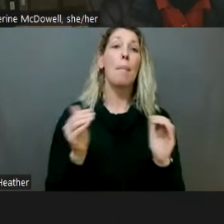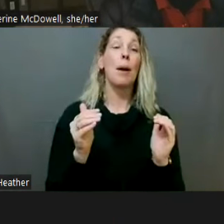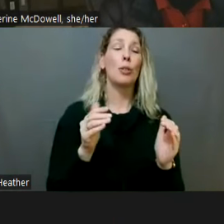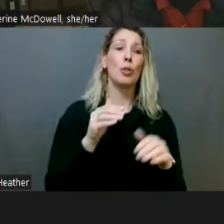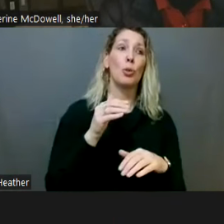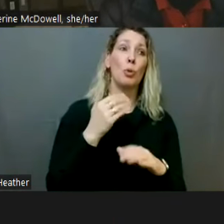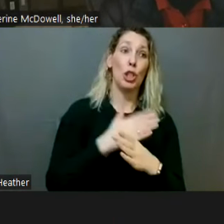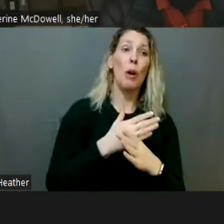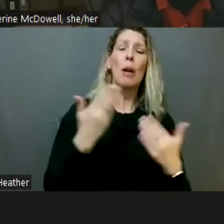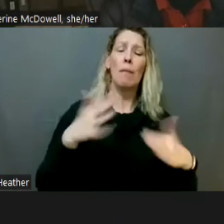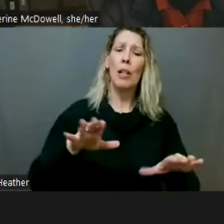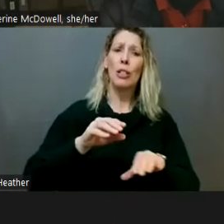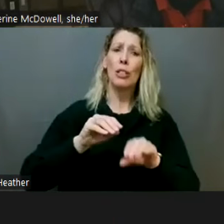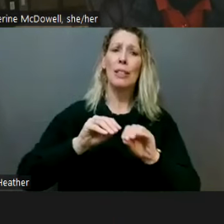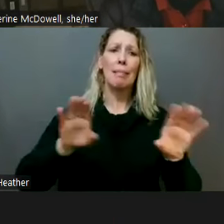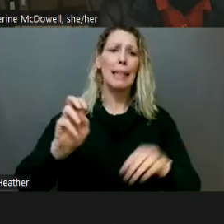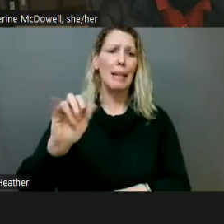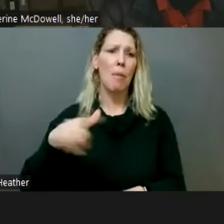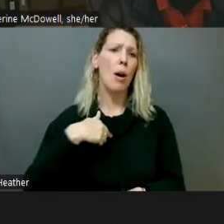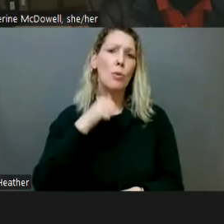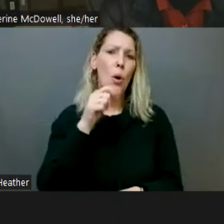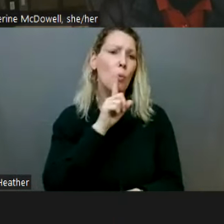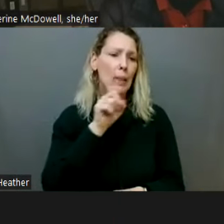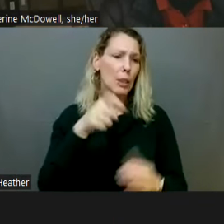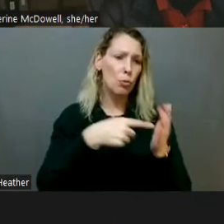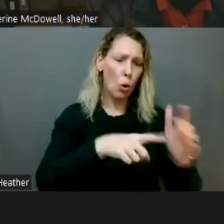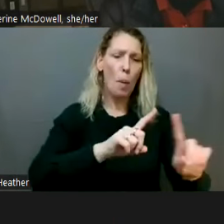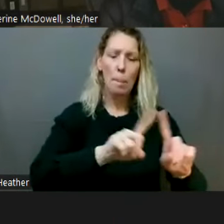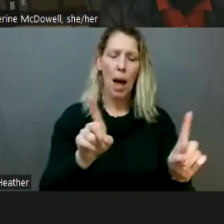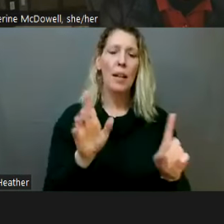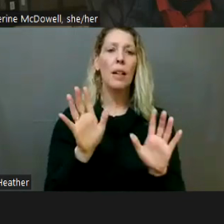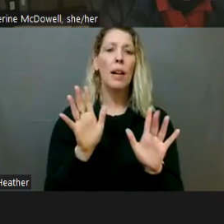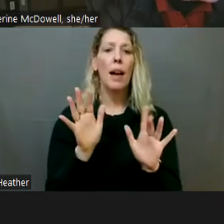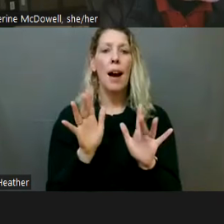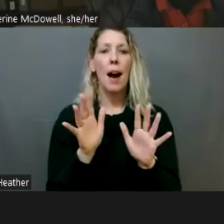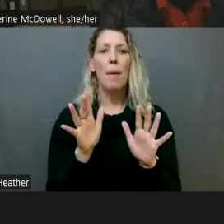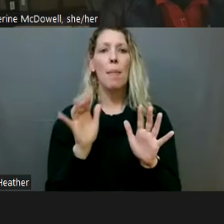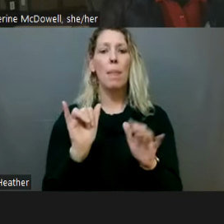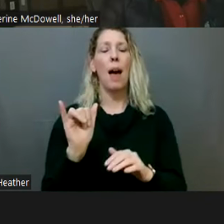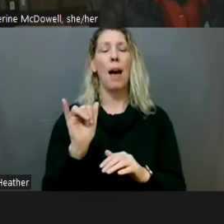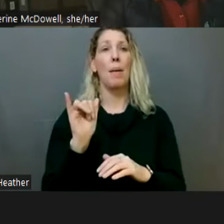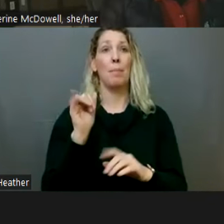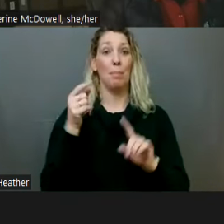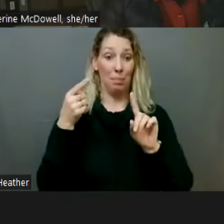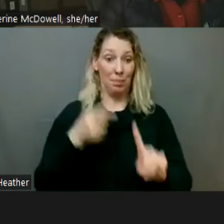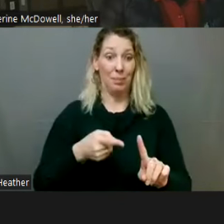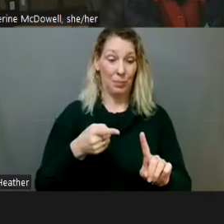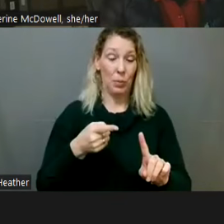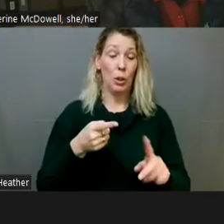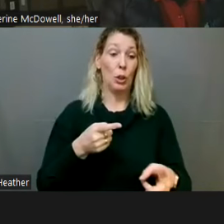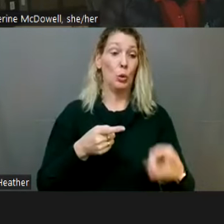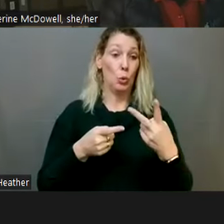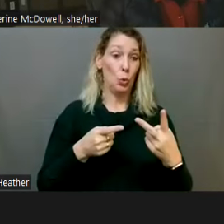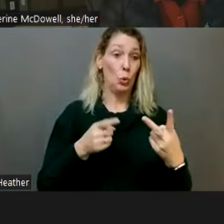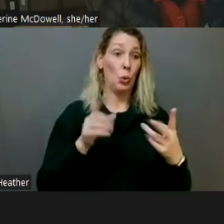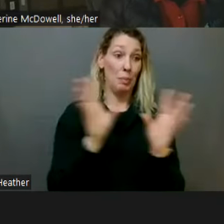to members, so I don't necessarily need to show it, but the moral of the story is with 2 meetings a